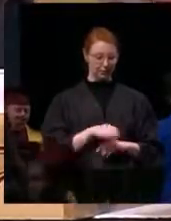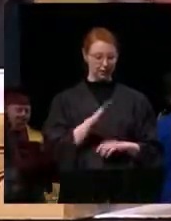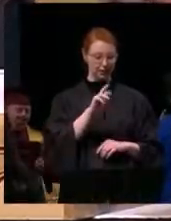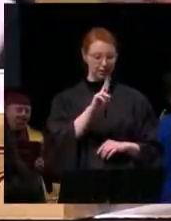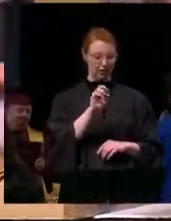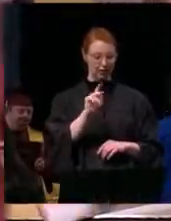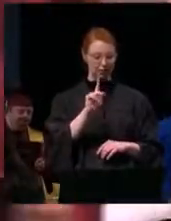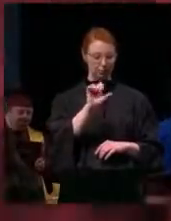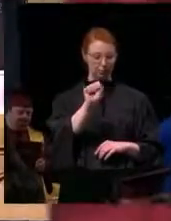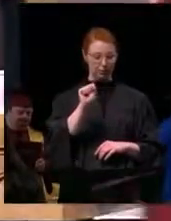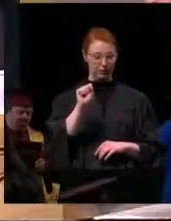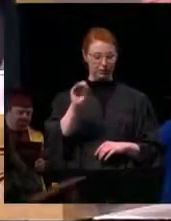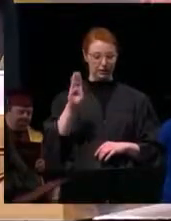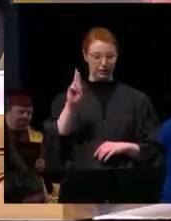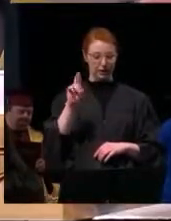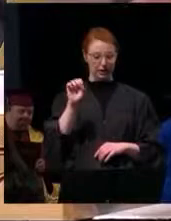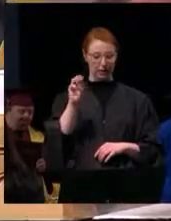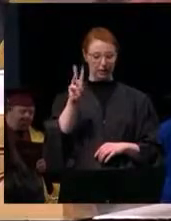Brooks Brown.